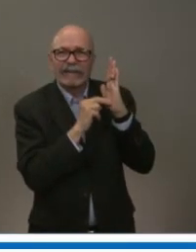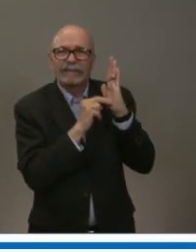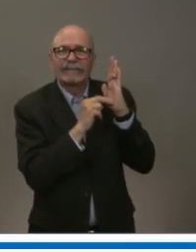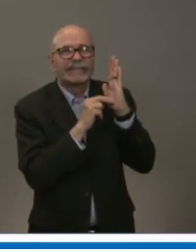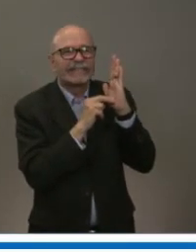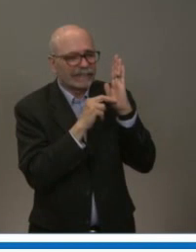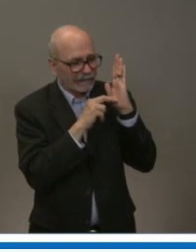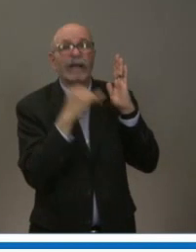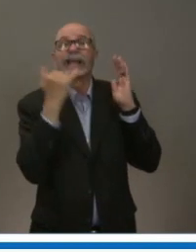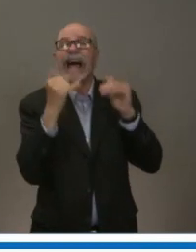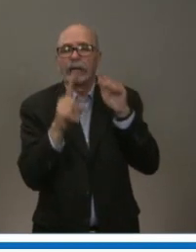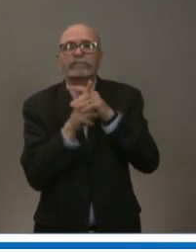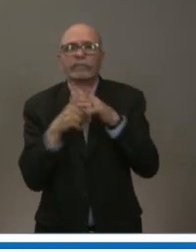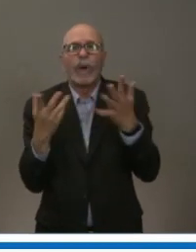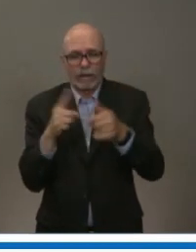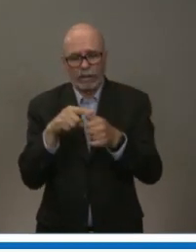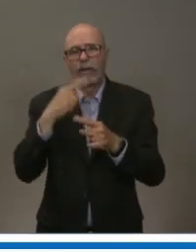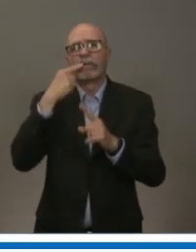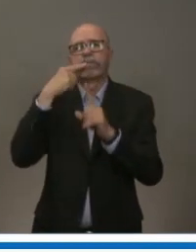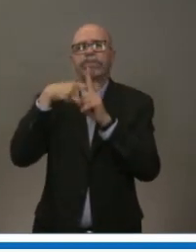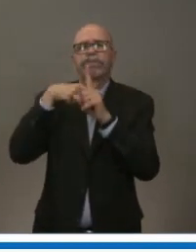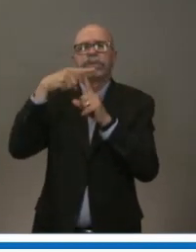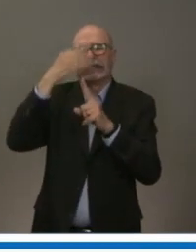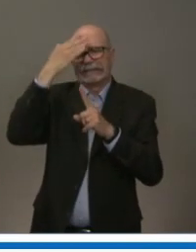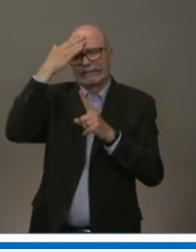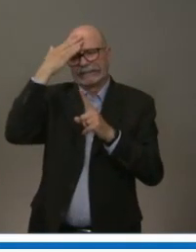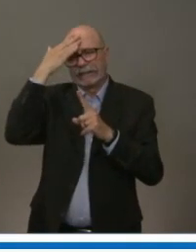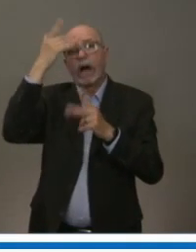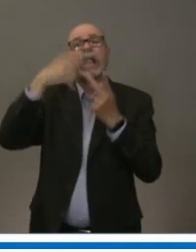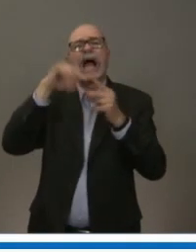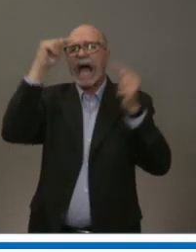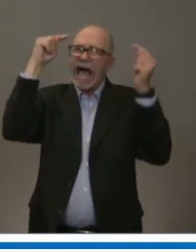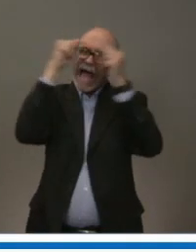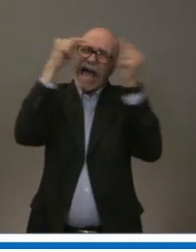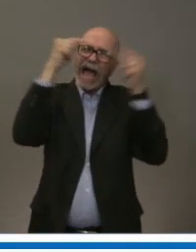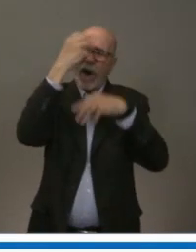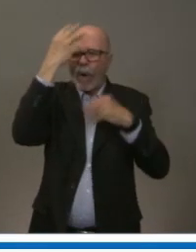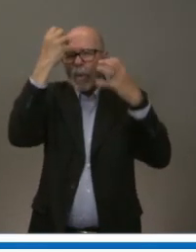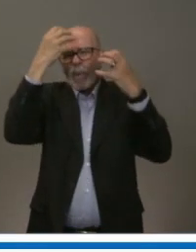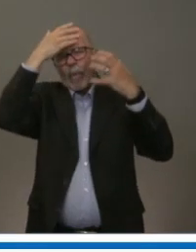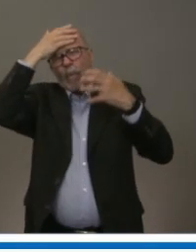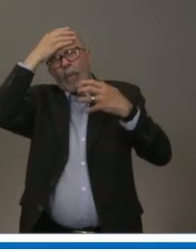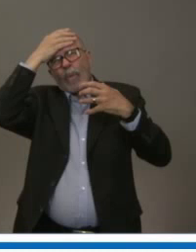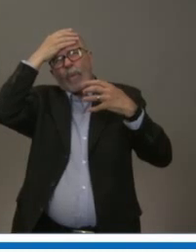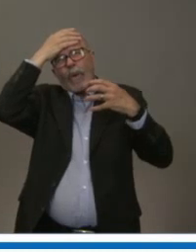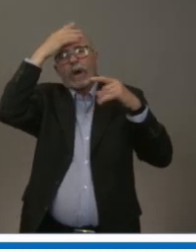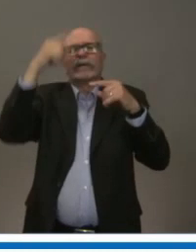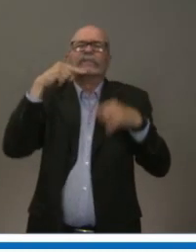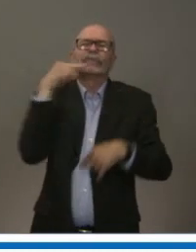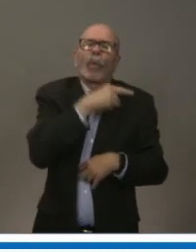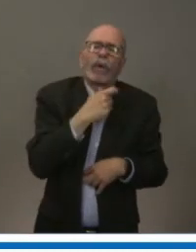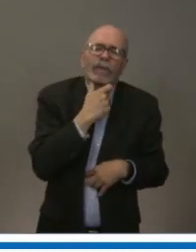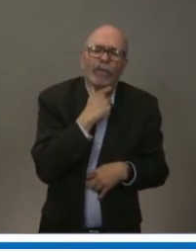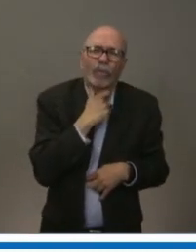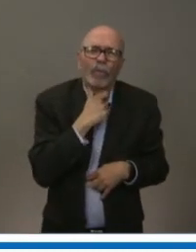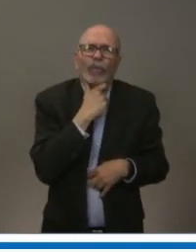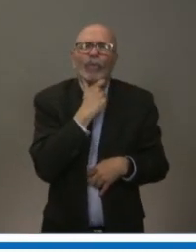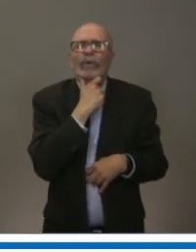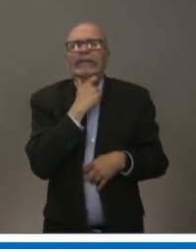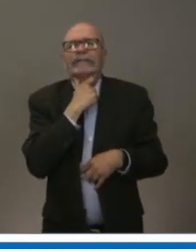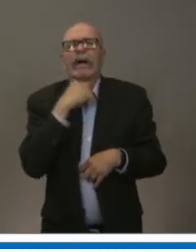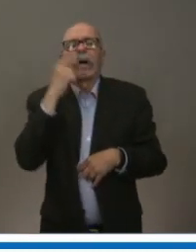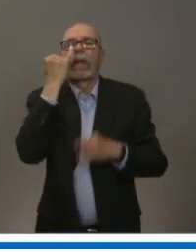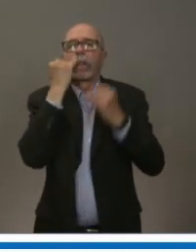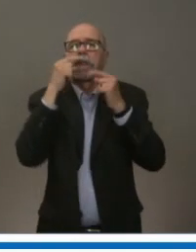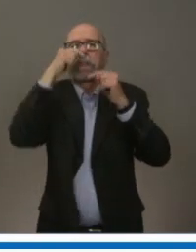cough, headache, sore throat, and runny nose. If people have 2 or more of those symptoms, there's a possibility they may have